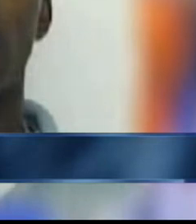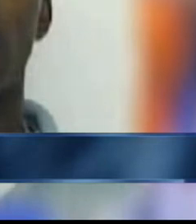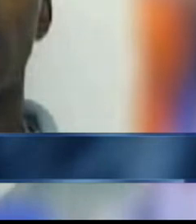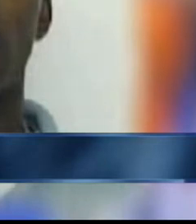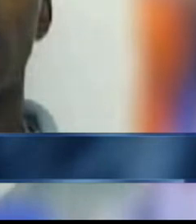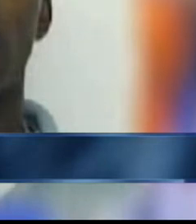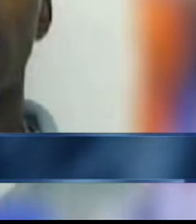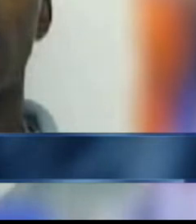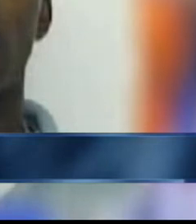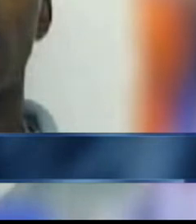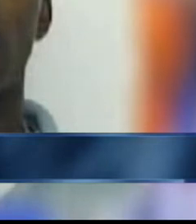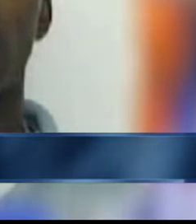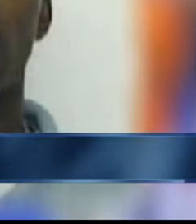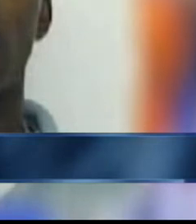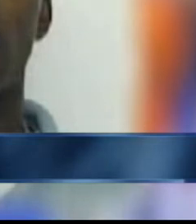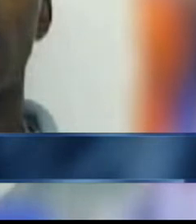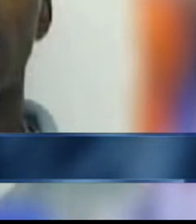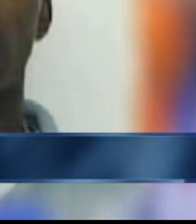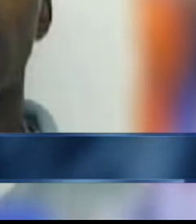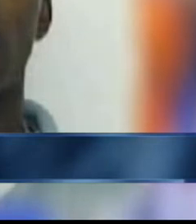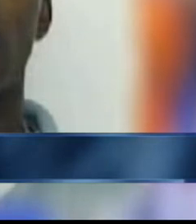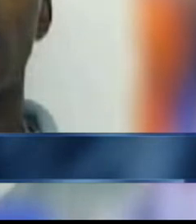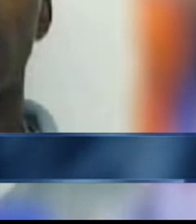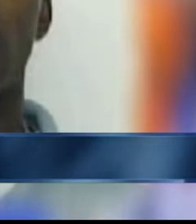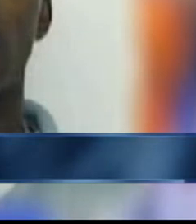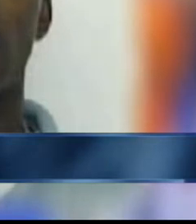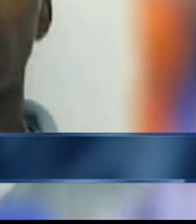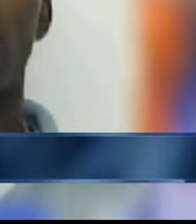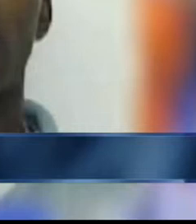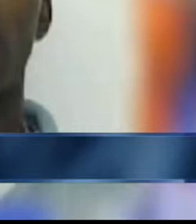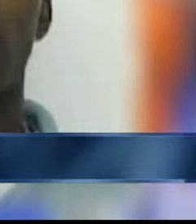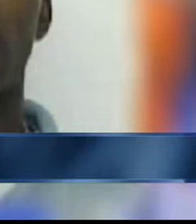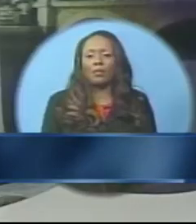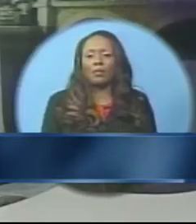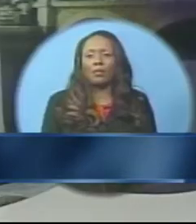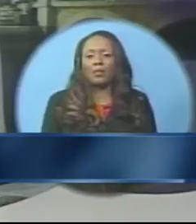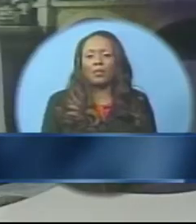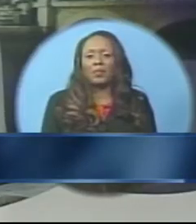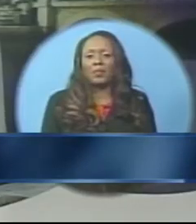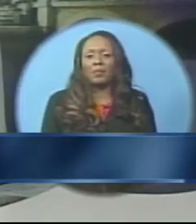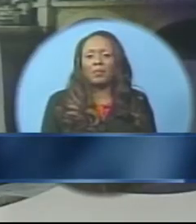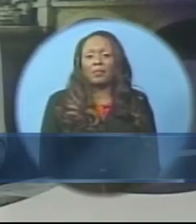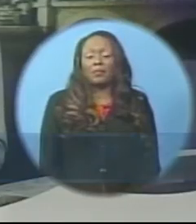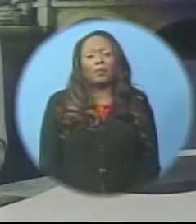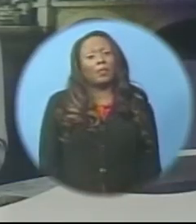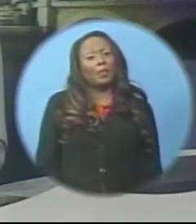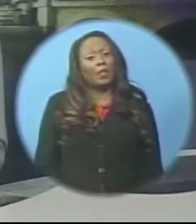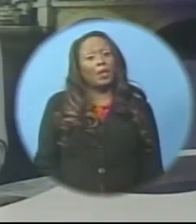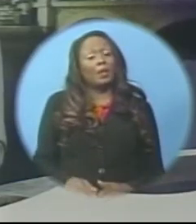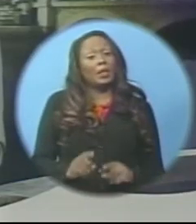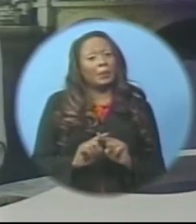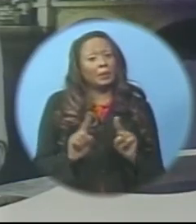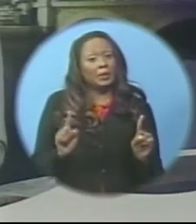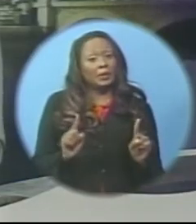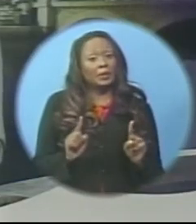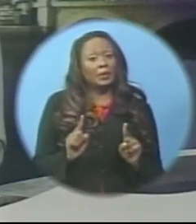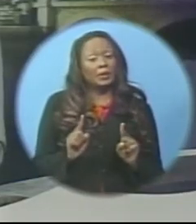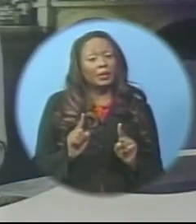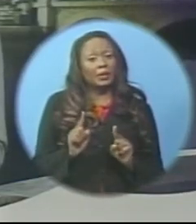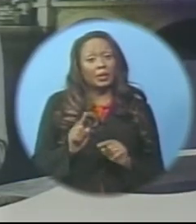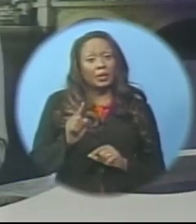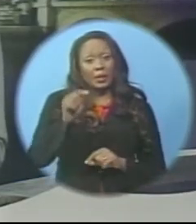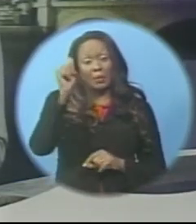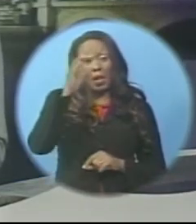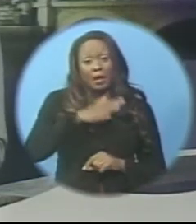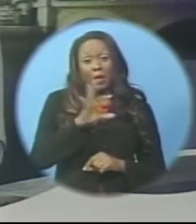with the BZ or no one. So I just told them that, you know what, I accepted it, and that was that. However, while Cox is insisting that the team